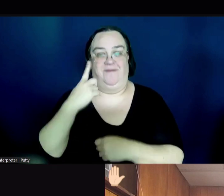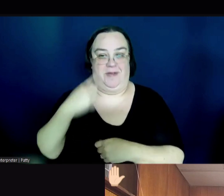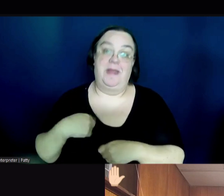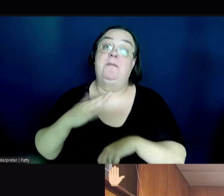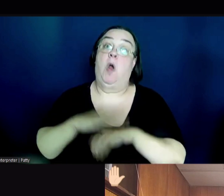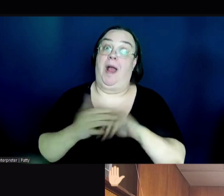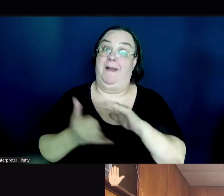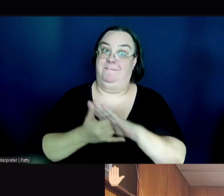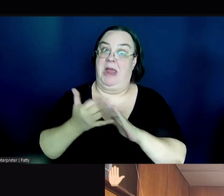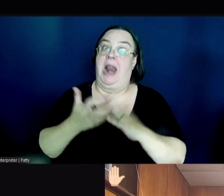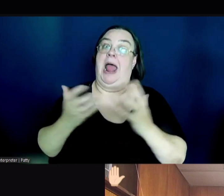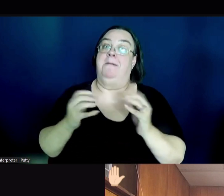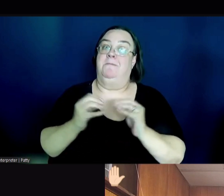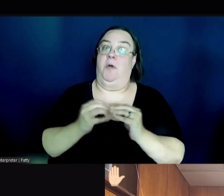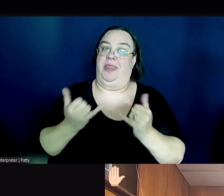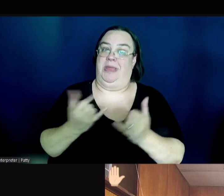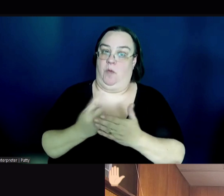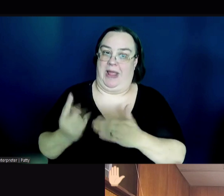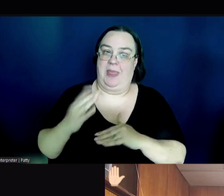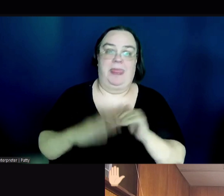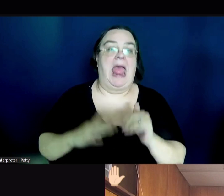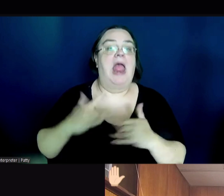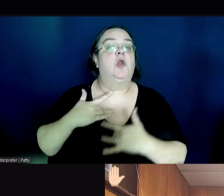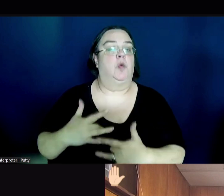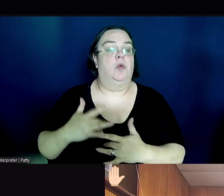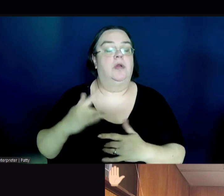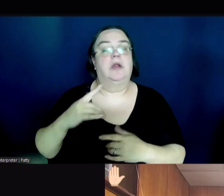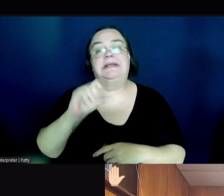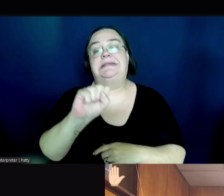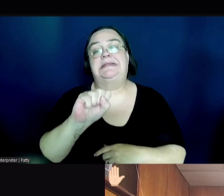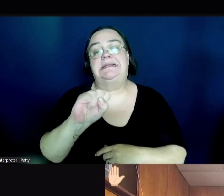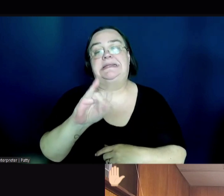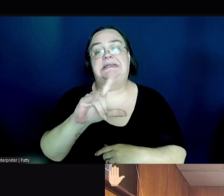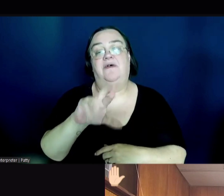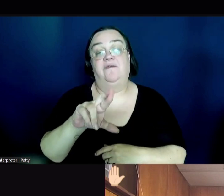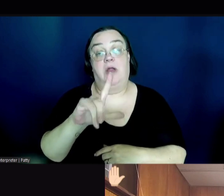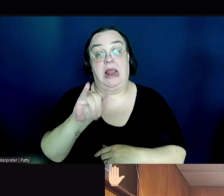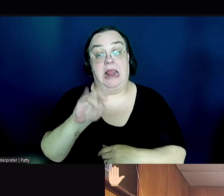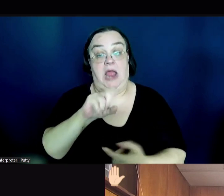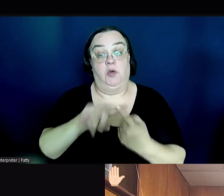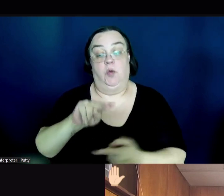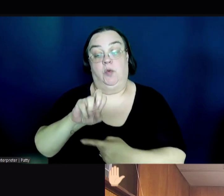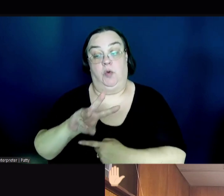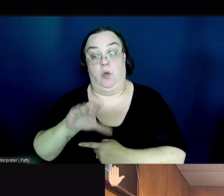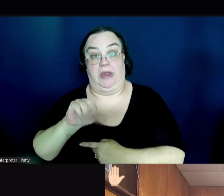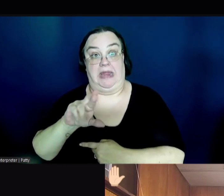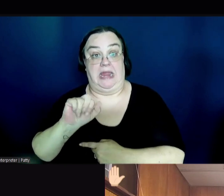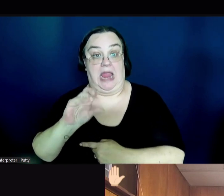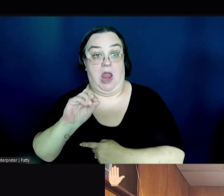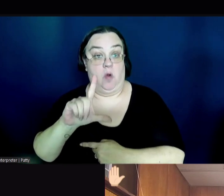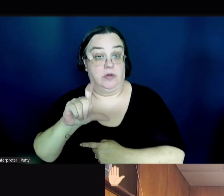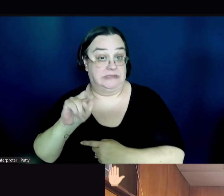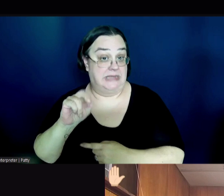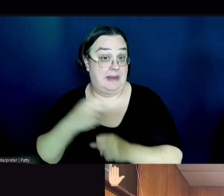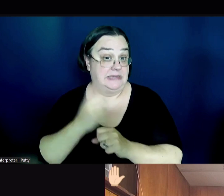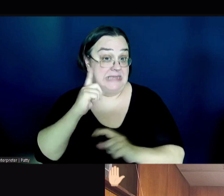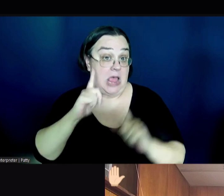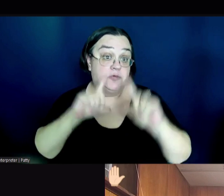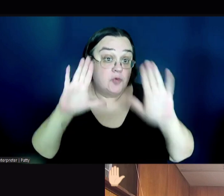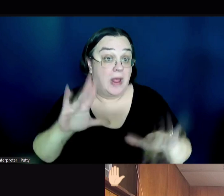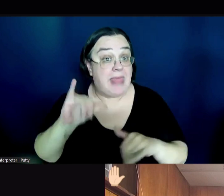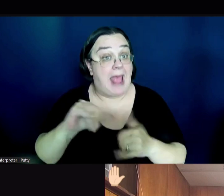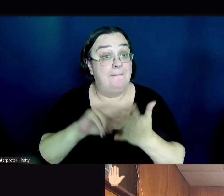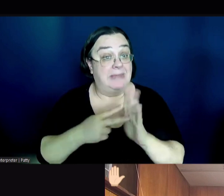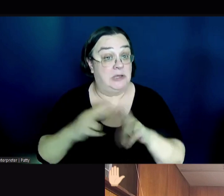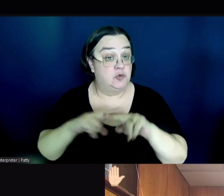this week than usual. The Silver Line coming to New Carrollton sounds awesome. Will that make the trains arrive more often,